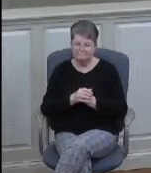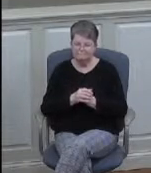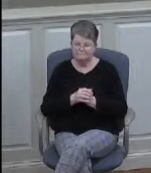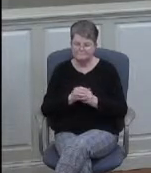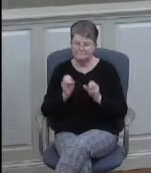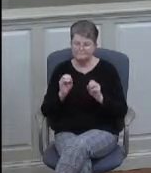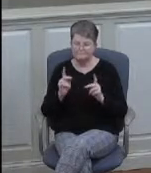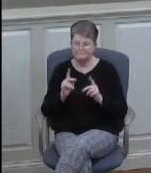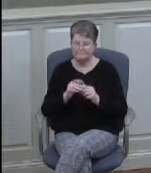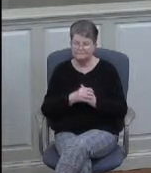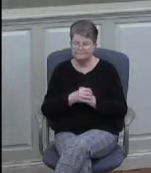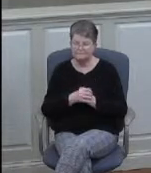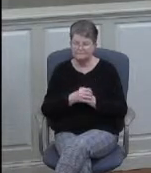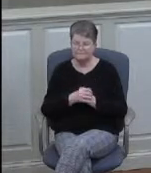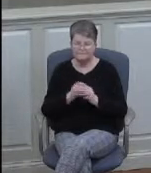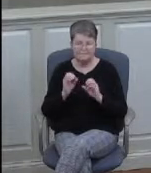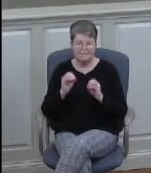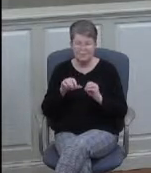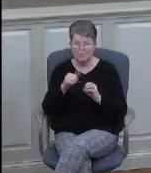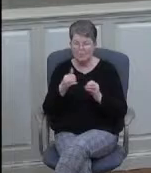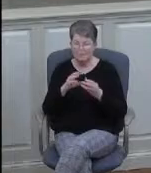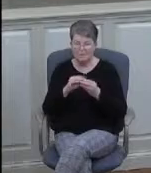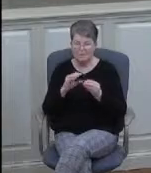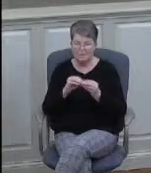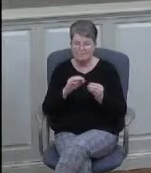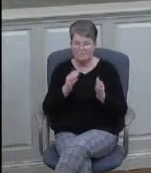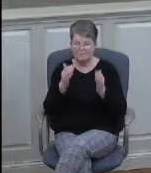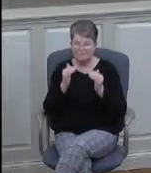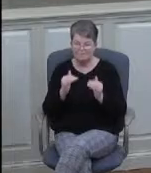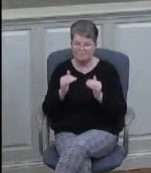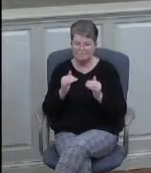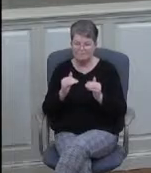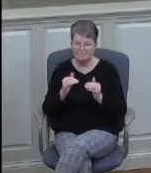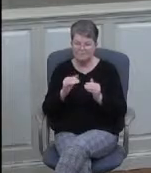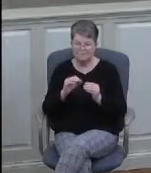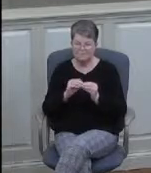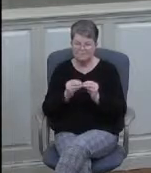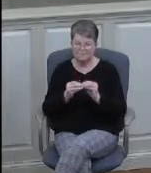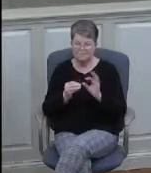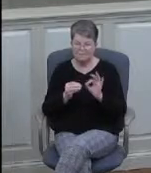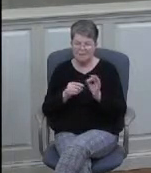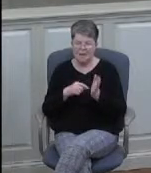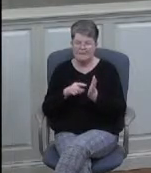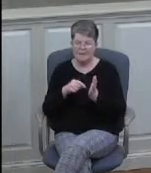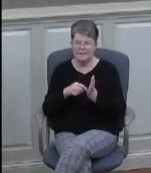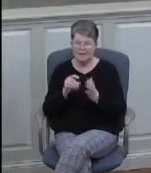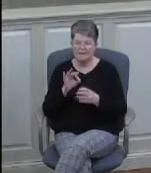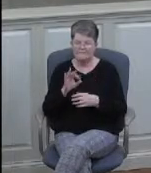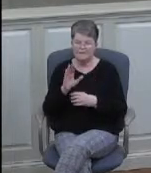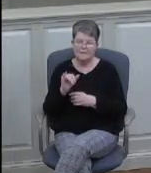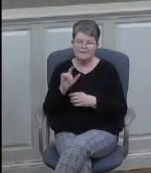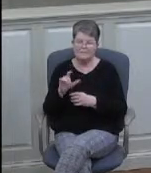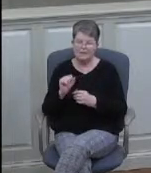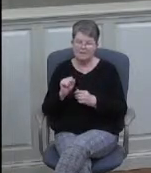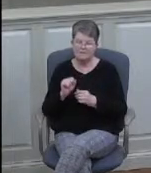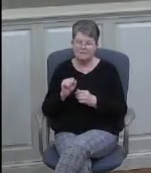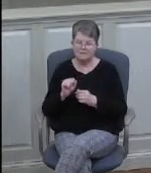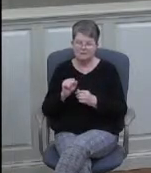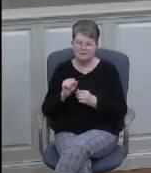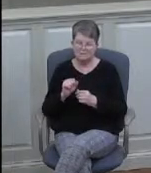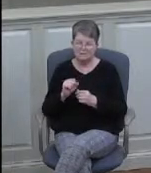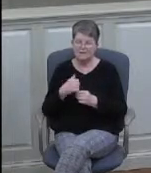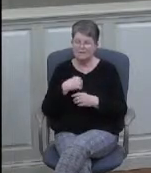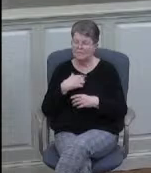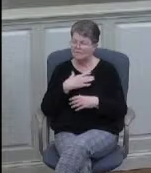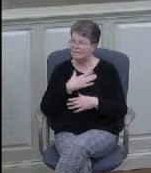That's great. If there's no other comments, we'll move on to the item 9, payment of the bills. Chair will entertain